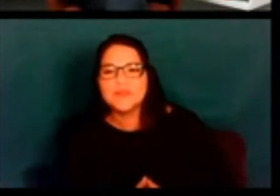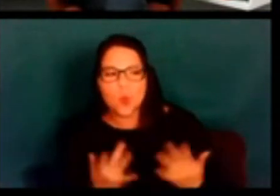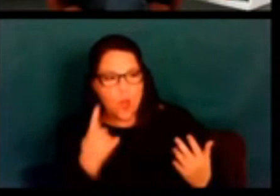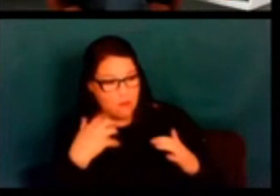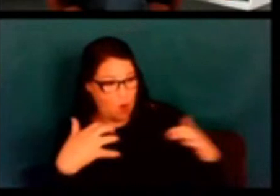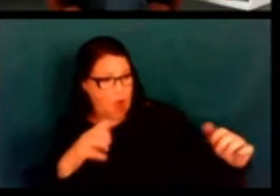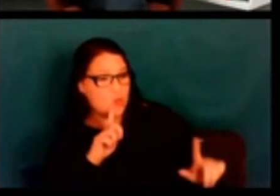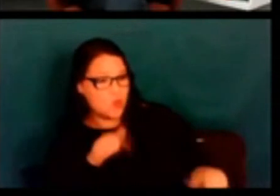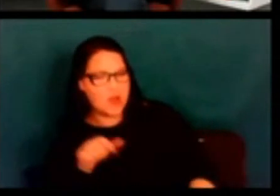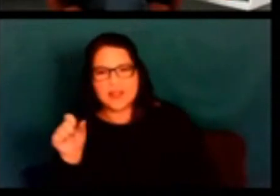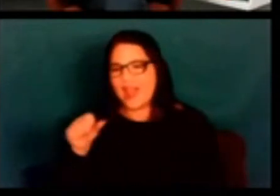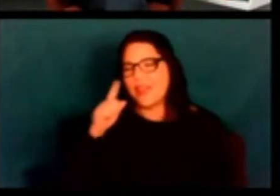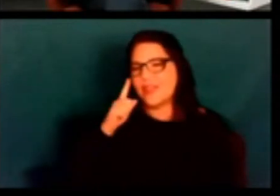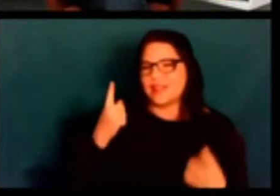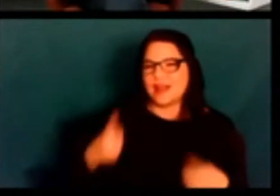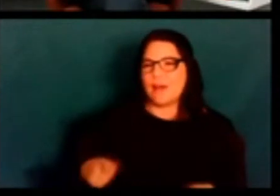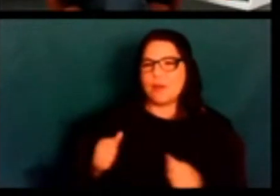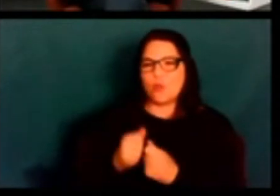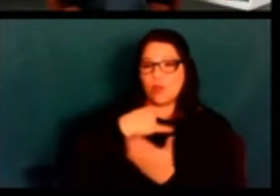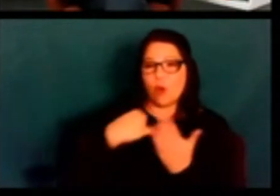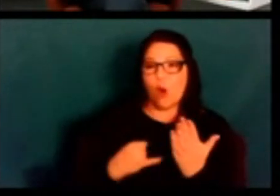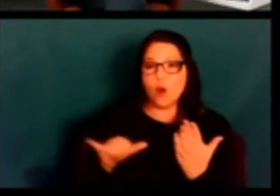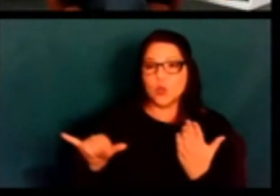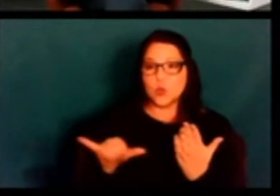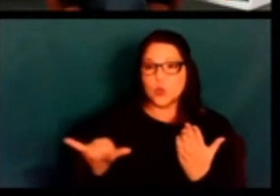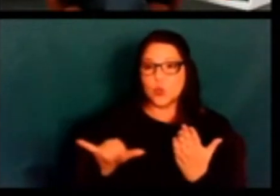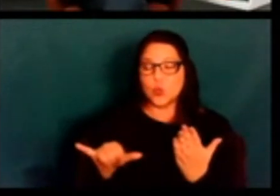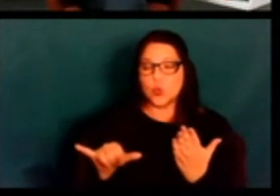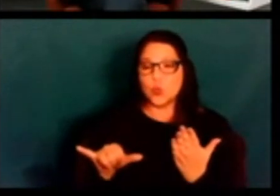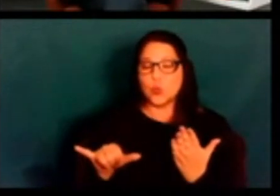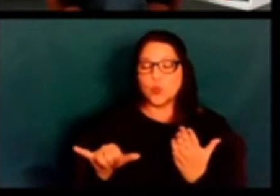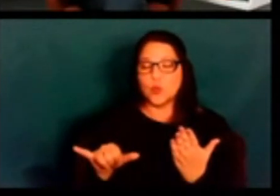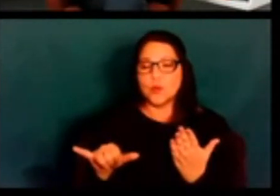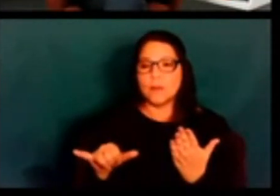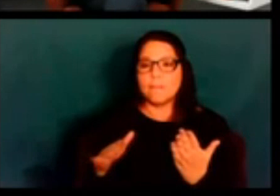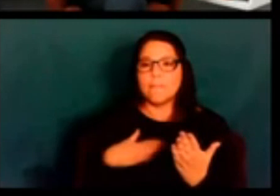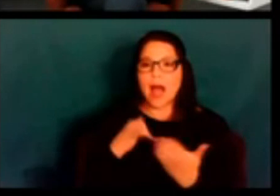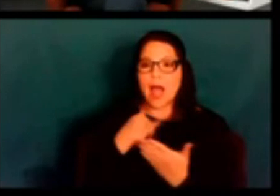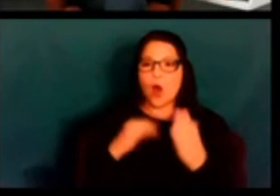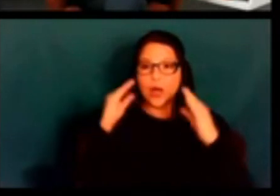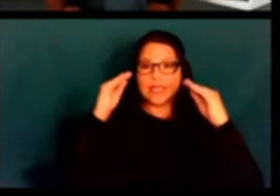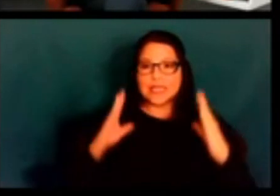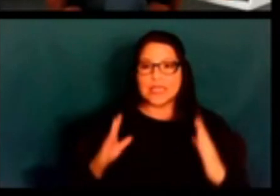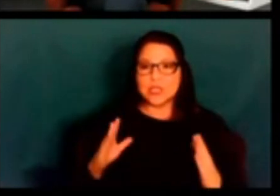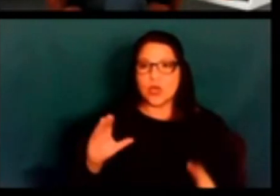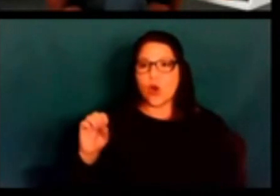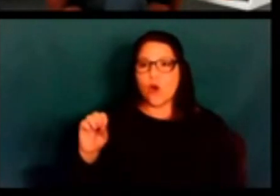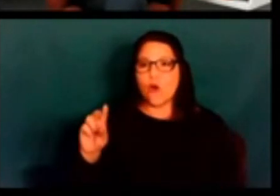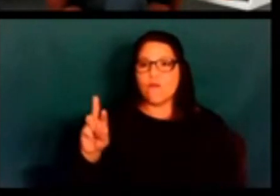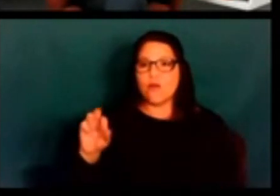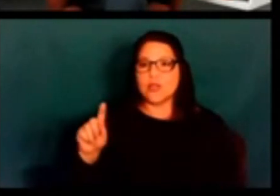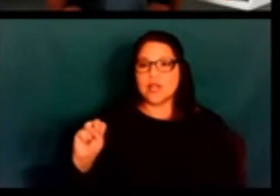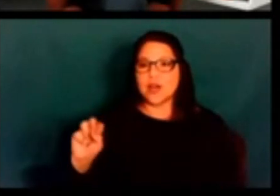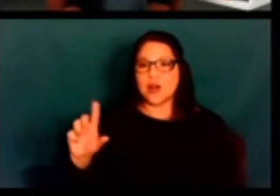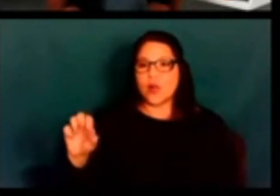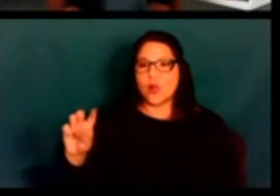Yeah, and I think that's what happened with the art, being around, my art teacher, which is Overton Lord, you know,